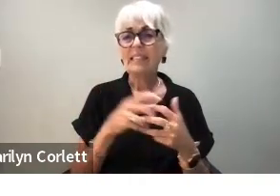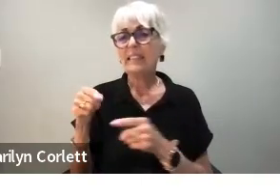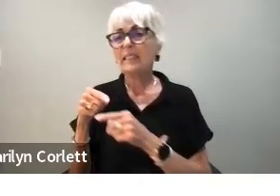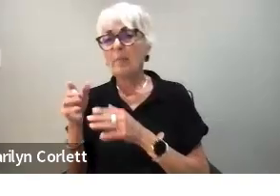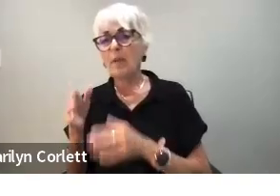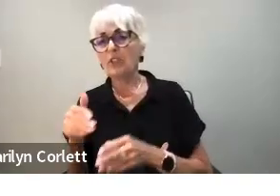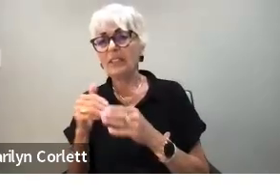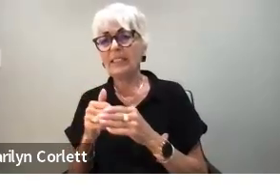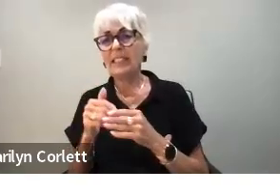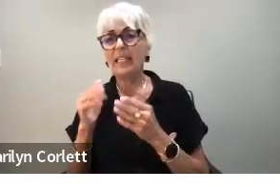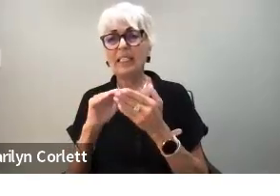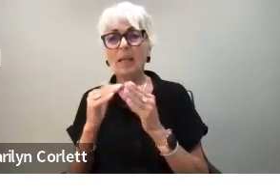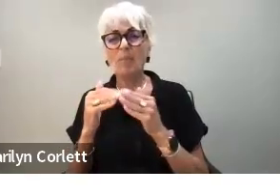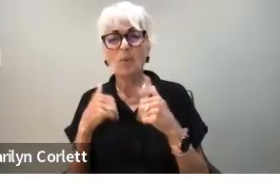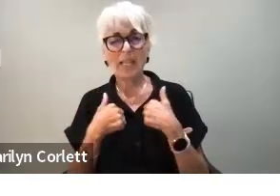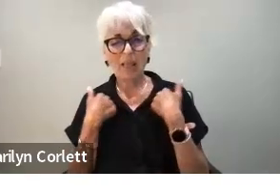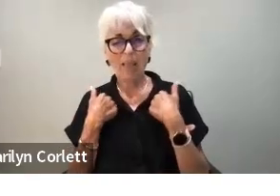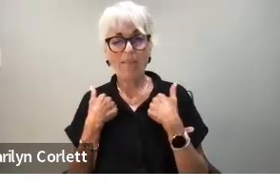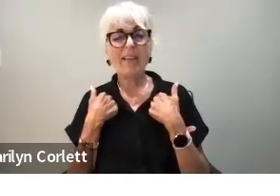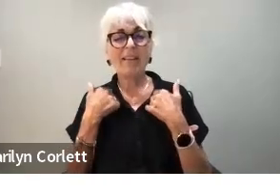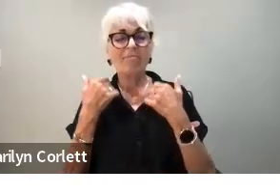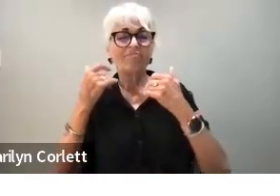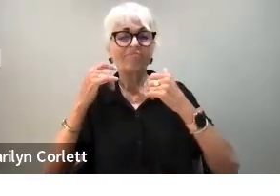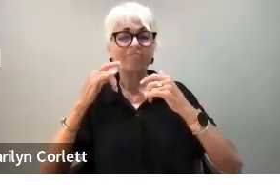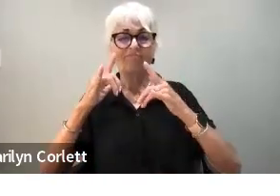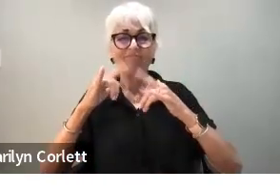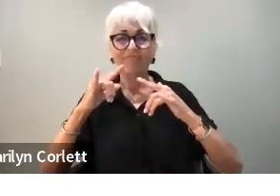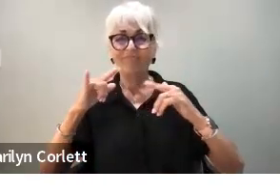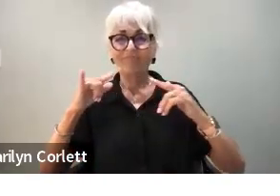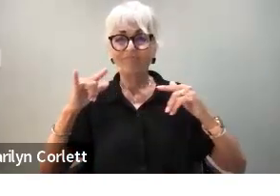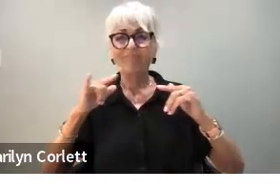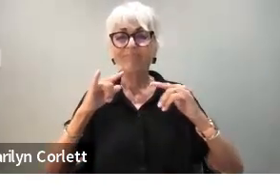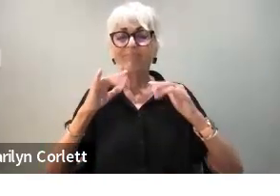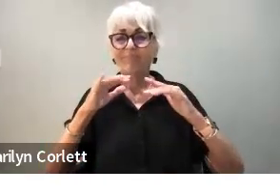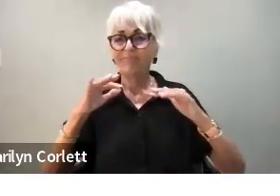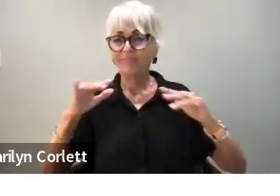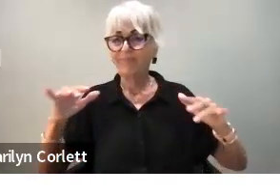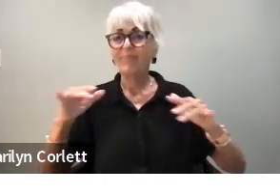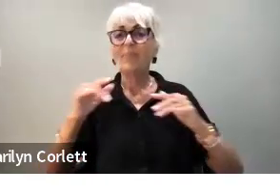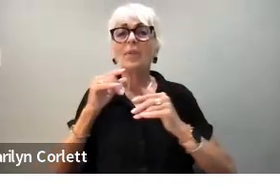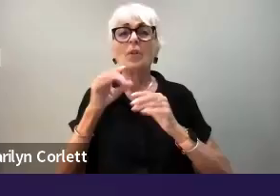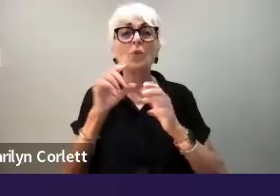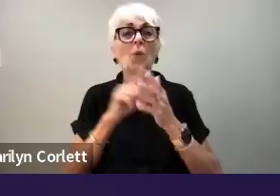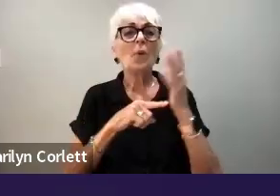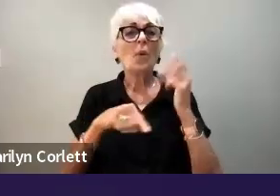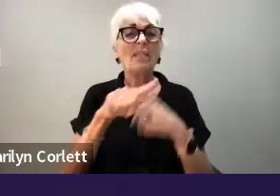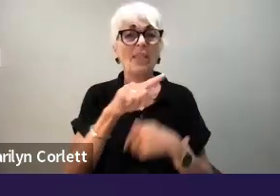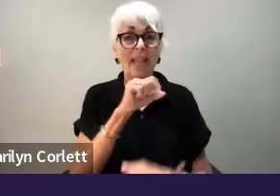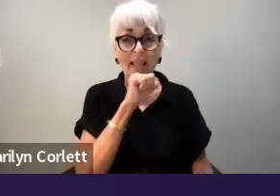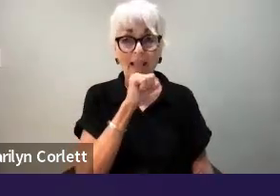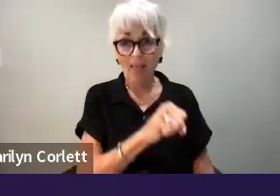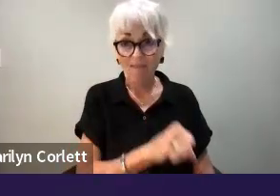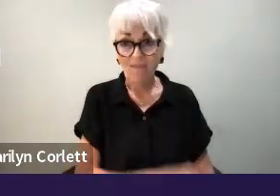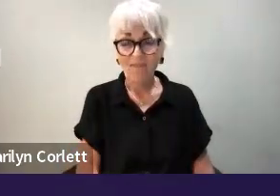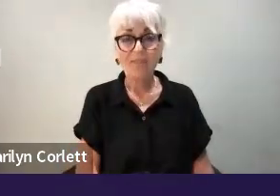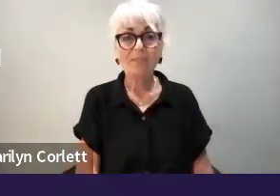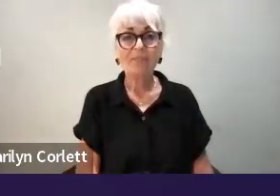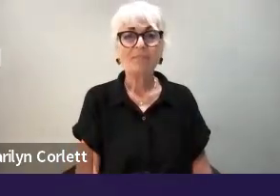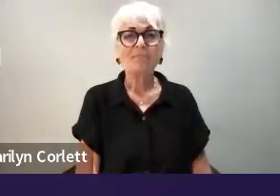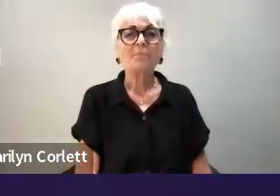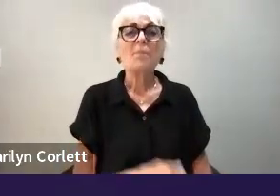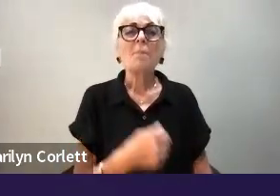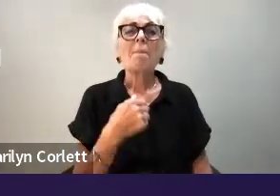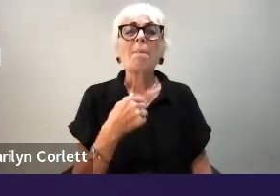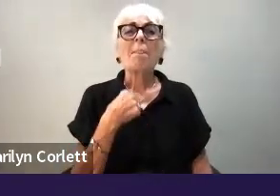living. So we kind of have a bunch of specialists doing what they love. And as I